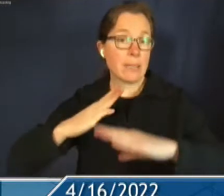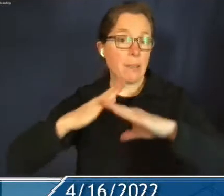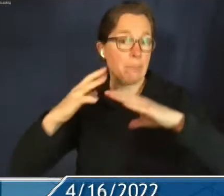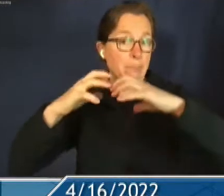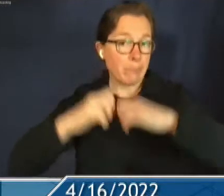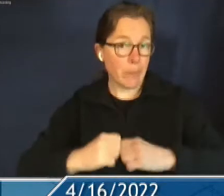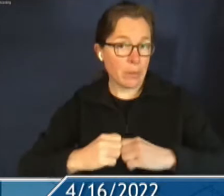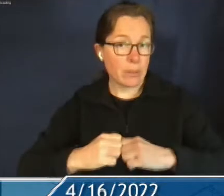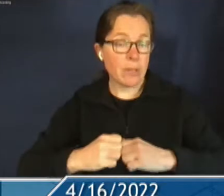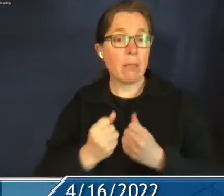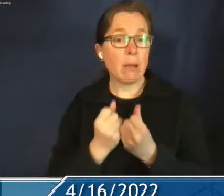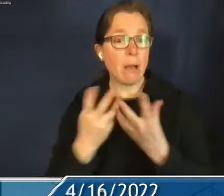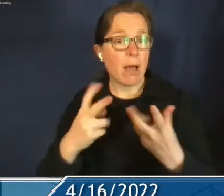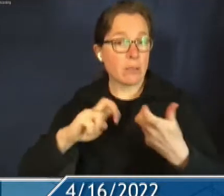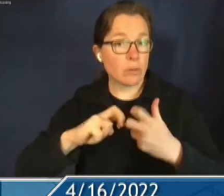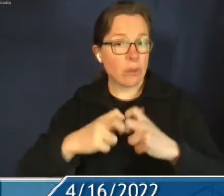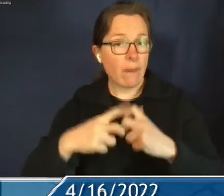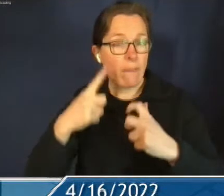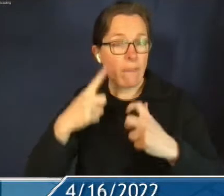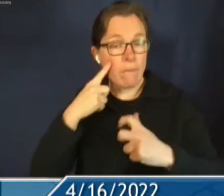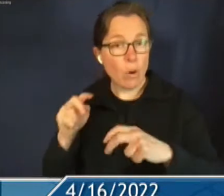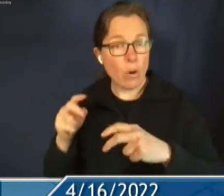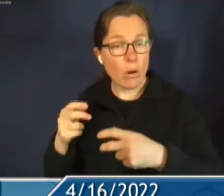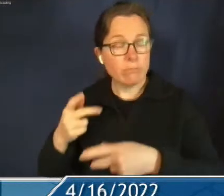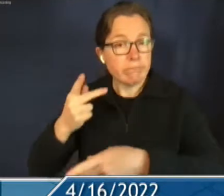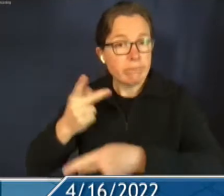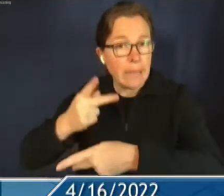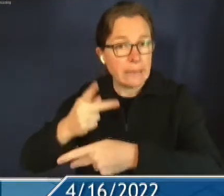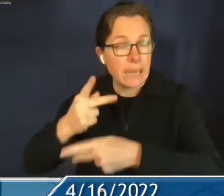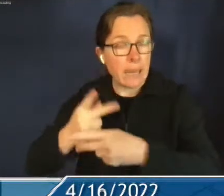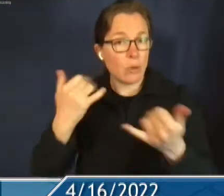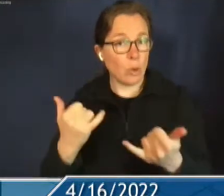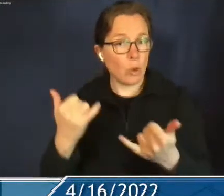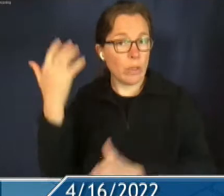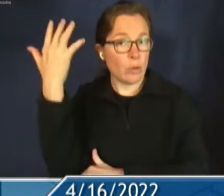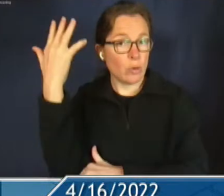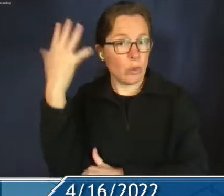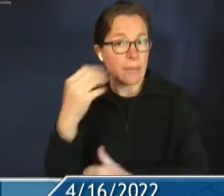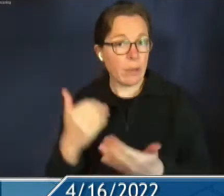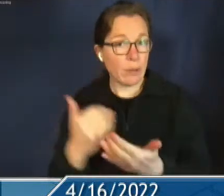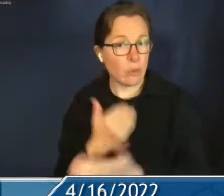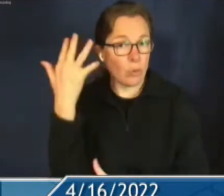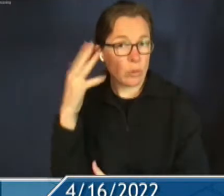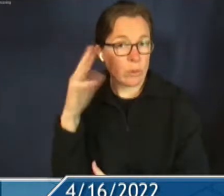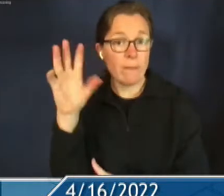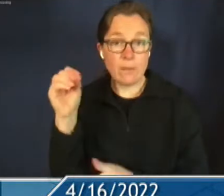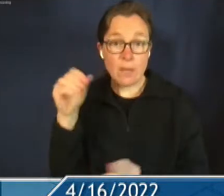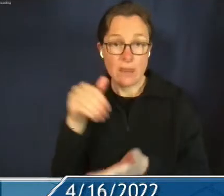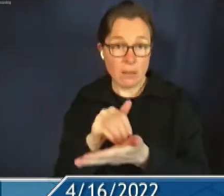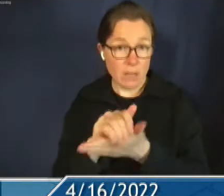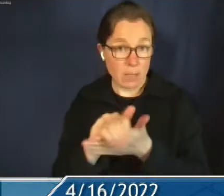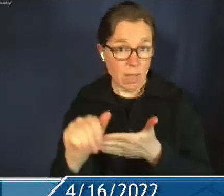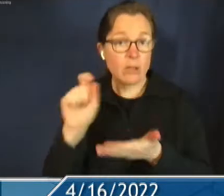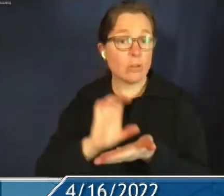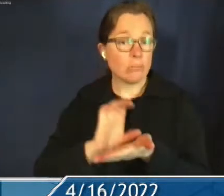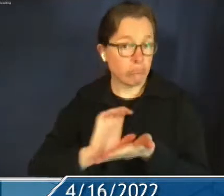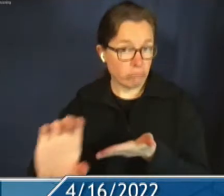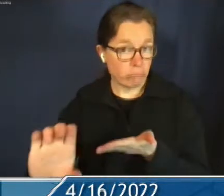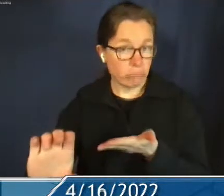for residents to maintain new and existing trees. The city should dedicate the $50,000 mentioned earlier for